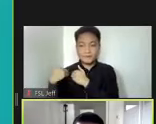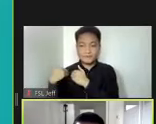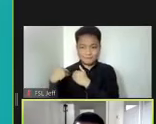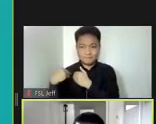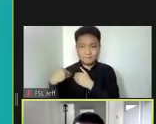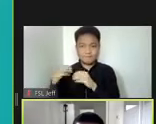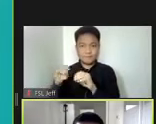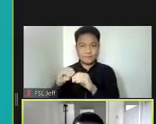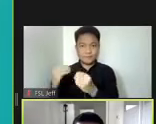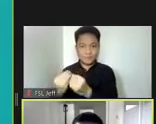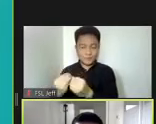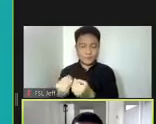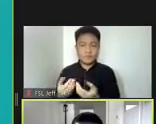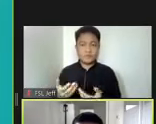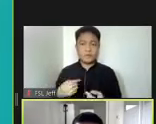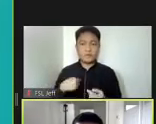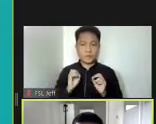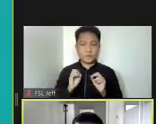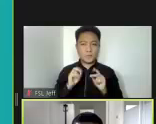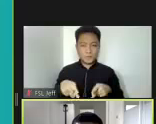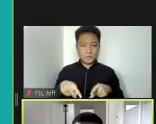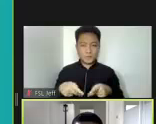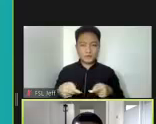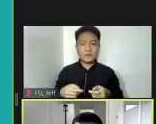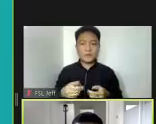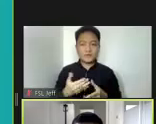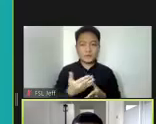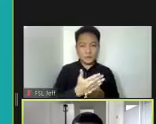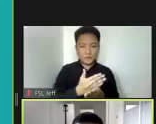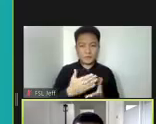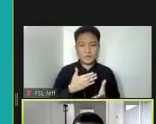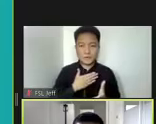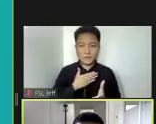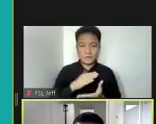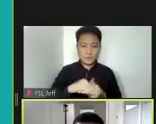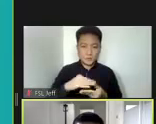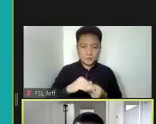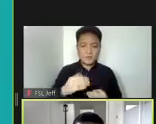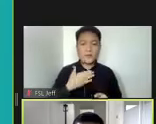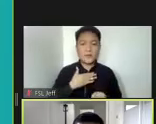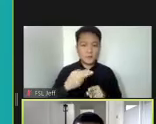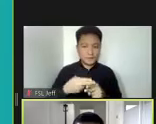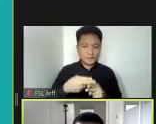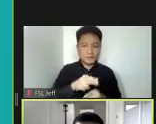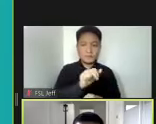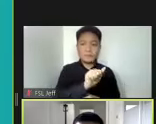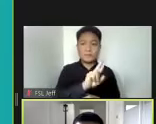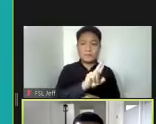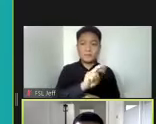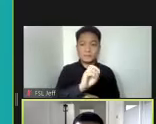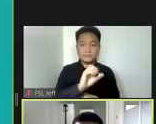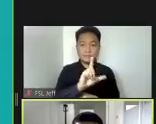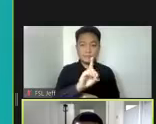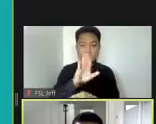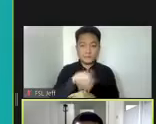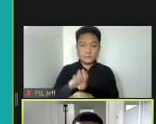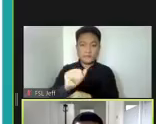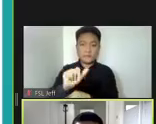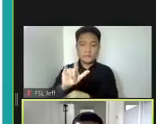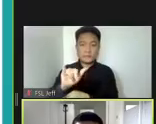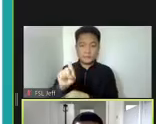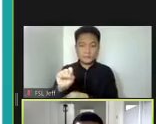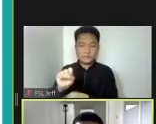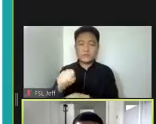Arnold Balais. I'm 46 years old. I'm married. I have 3 children. I'm right above